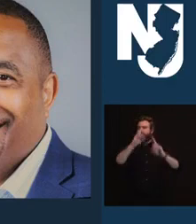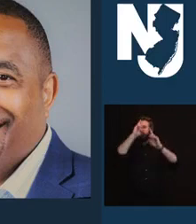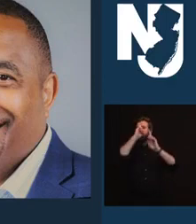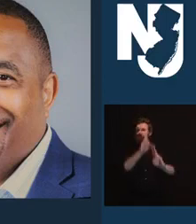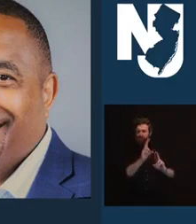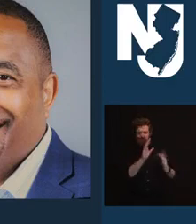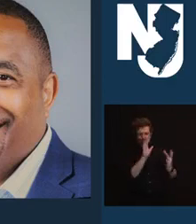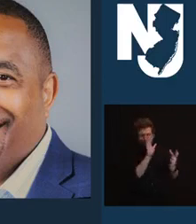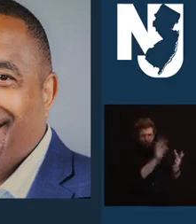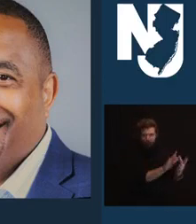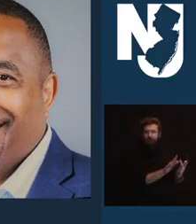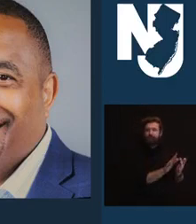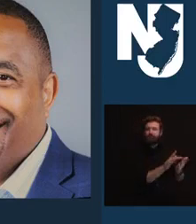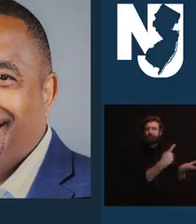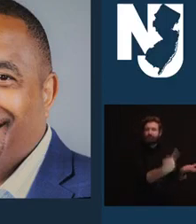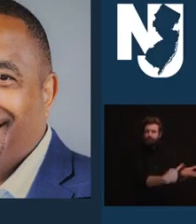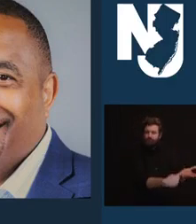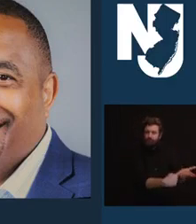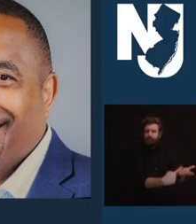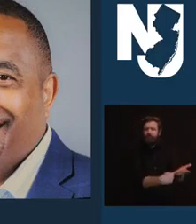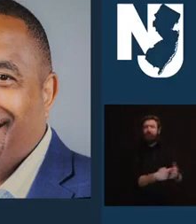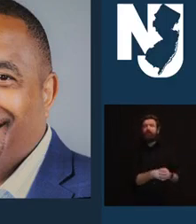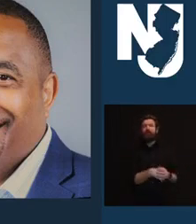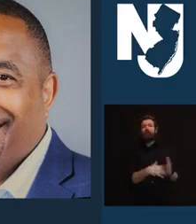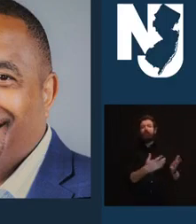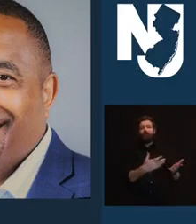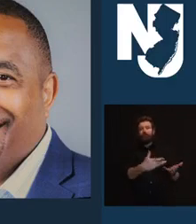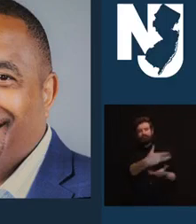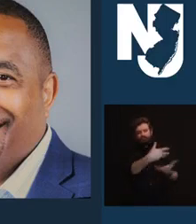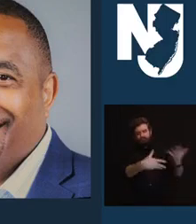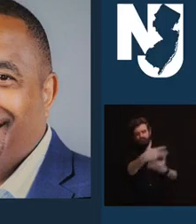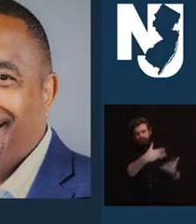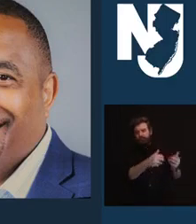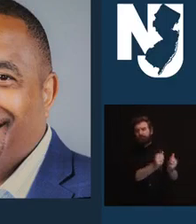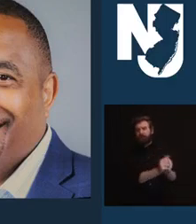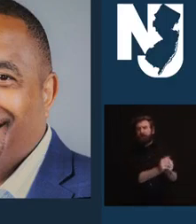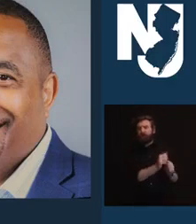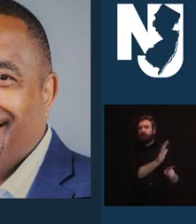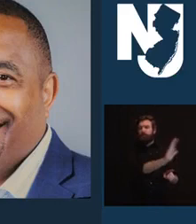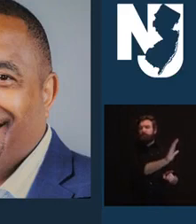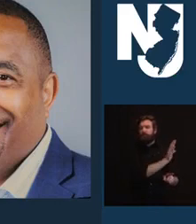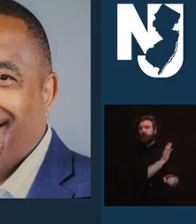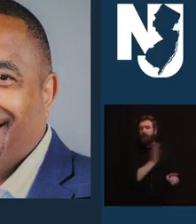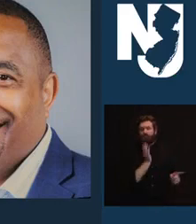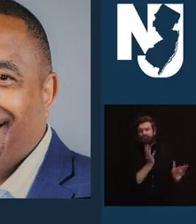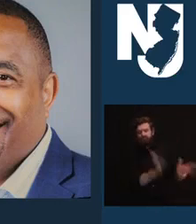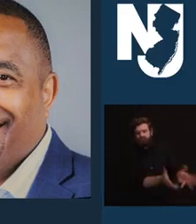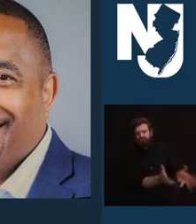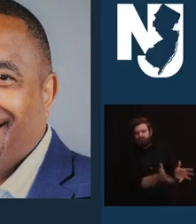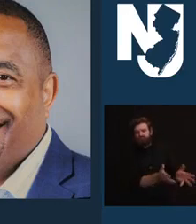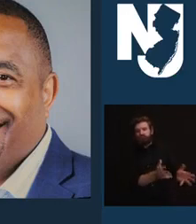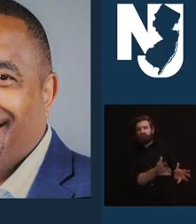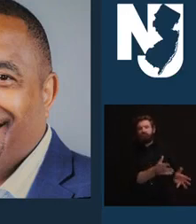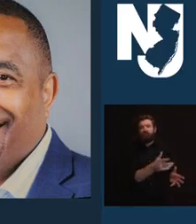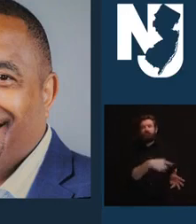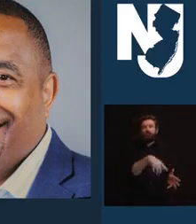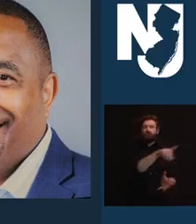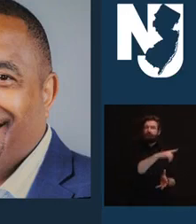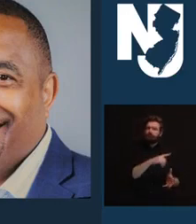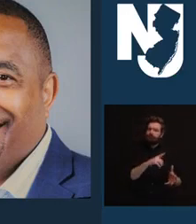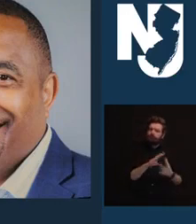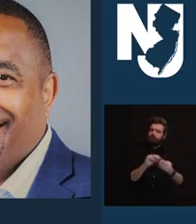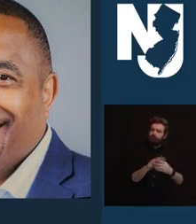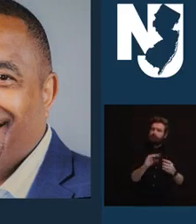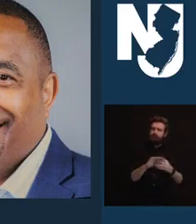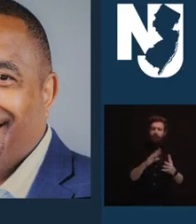of his board members to learn all the ways Newark Arts is working to keep Newark's cultural scene strong and thriving. Across our entire